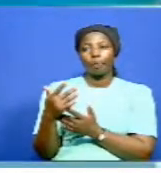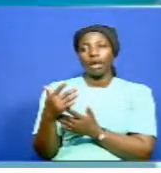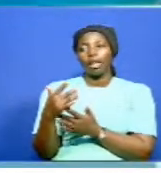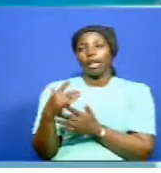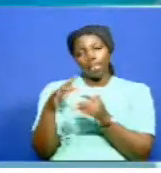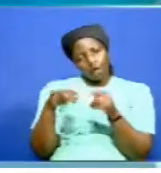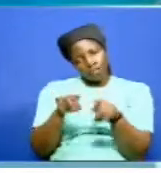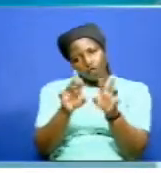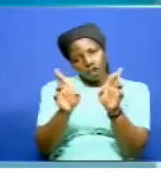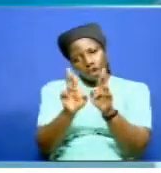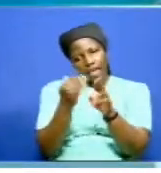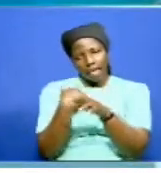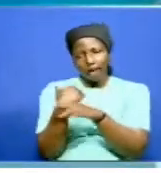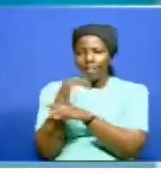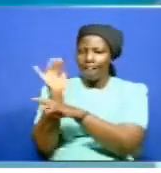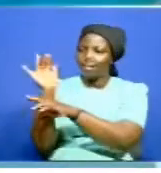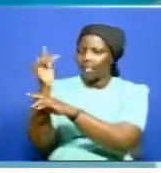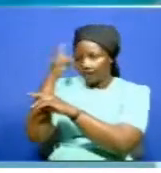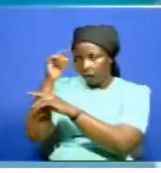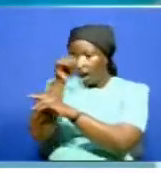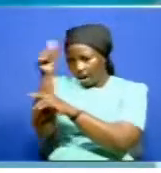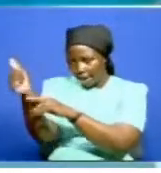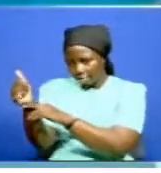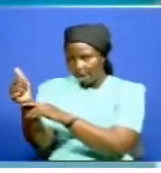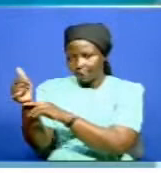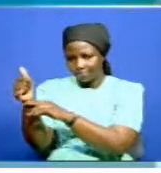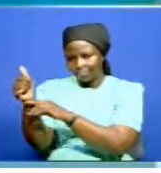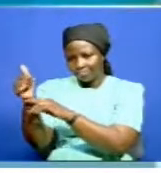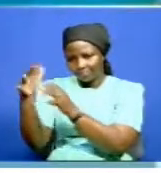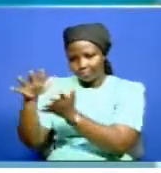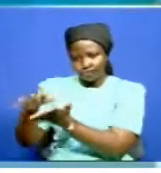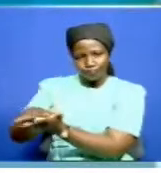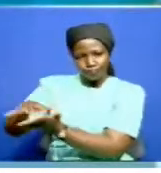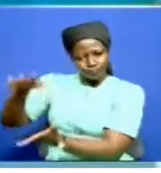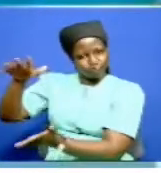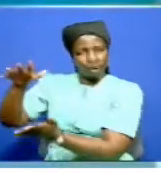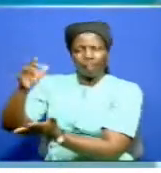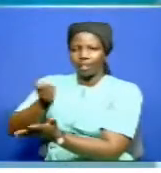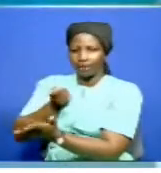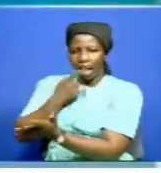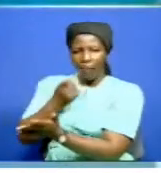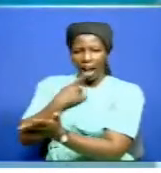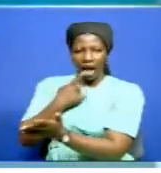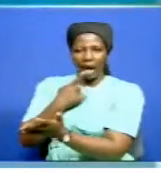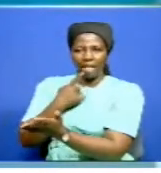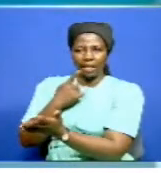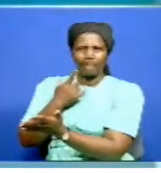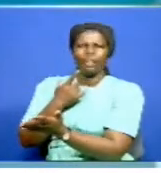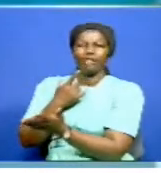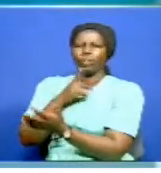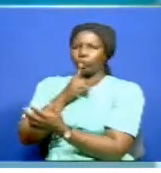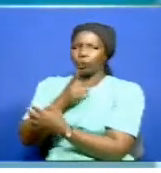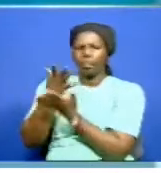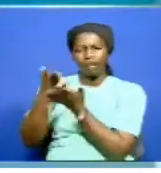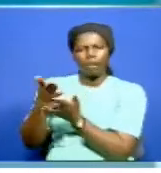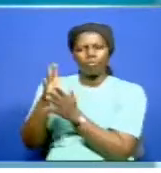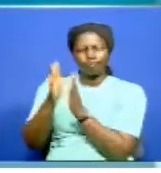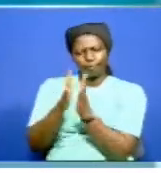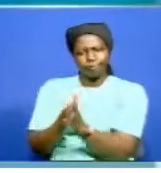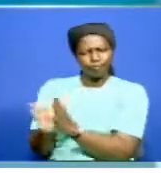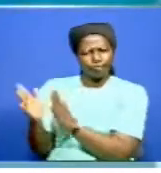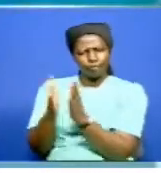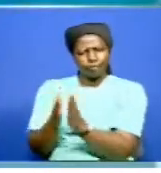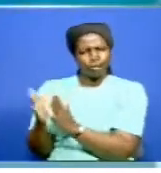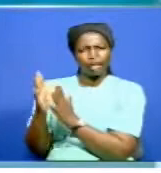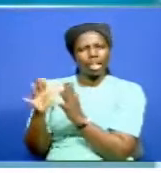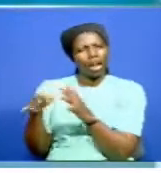requested for another batch of vaccines, and the logistics have been planned in such a